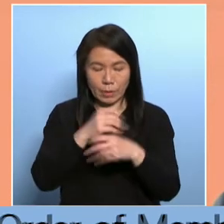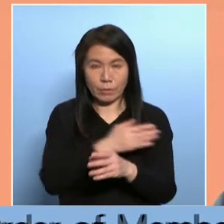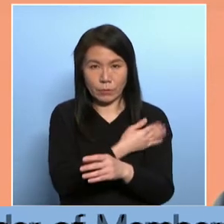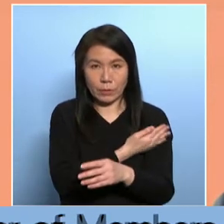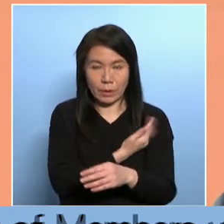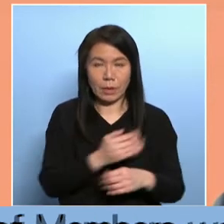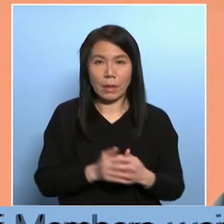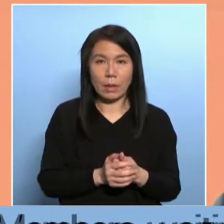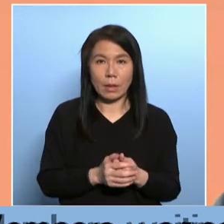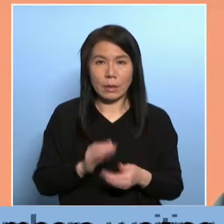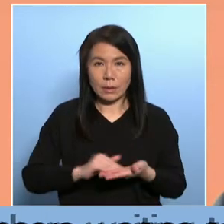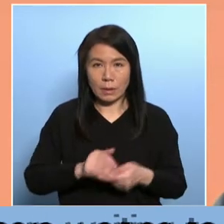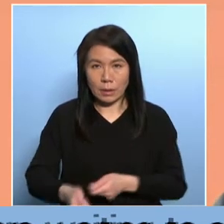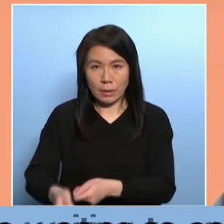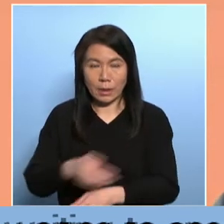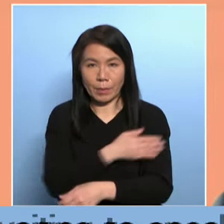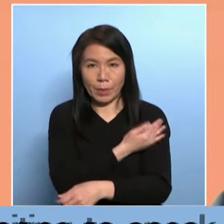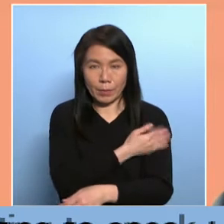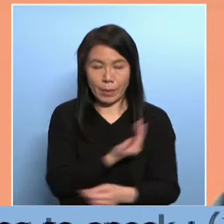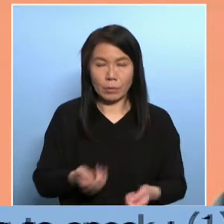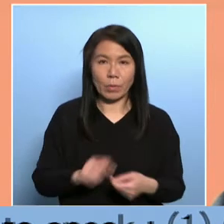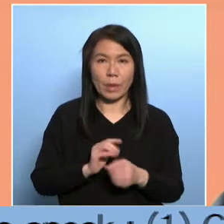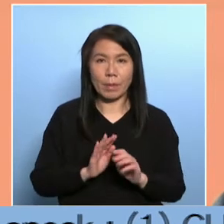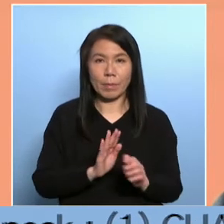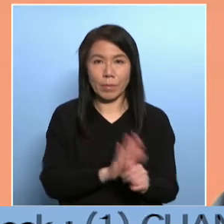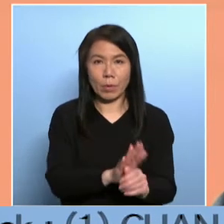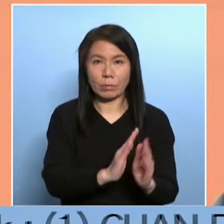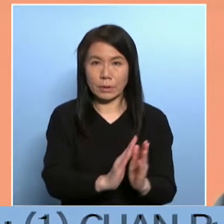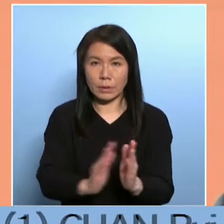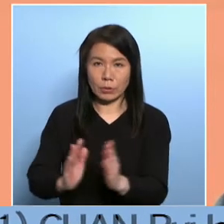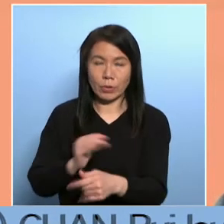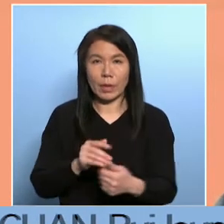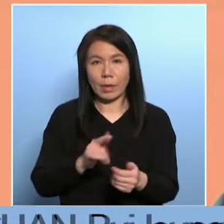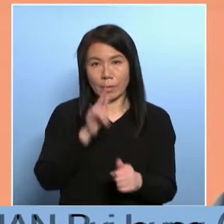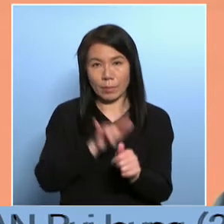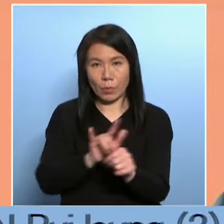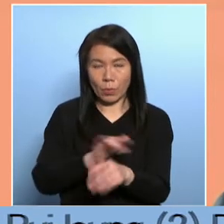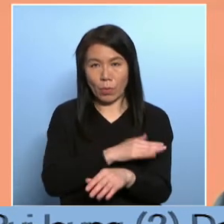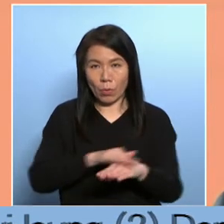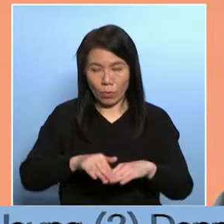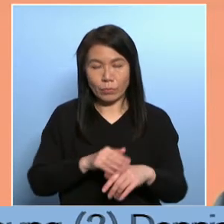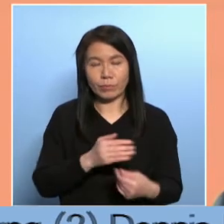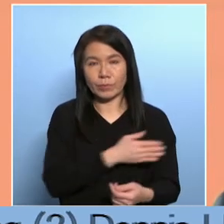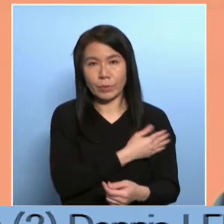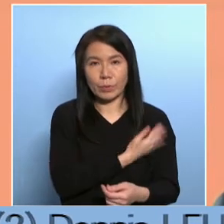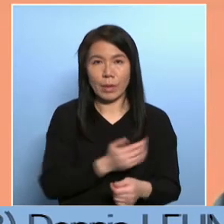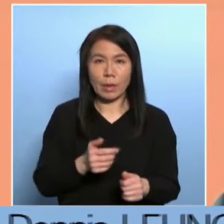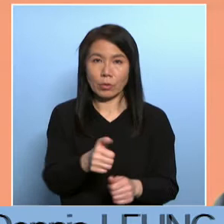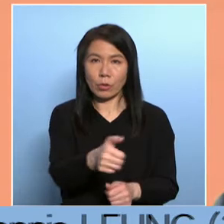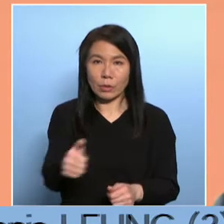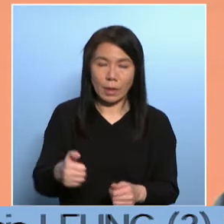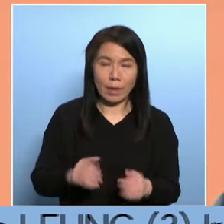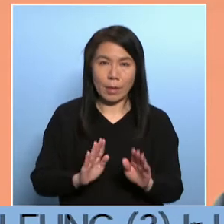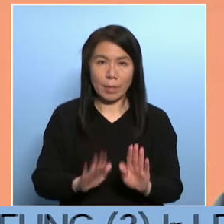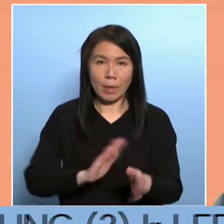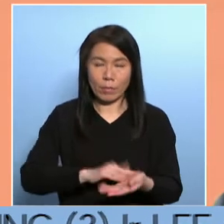frontline healthcare workers, staff collecting testing samples, cleaning workers, and security guards.